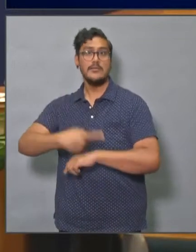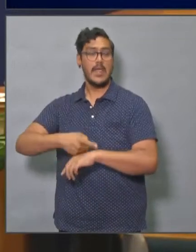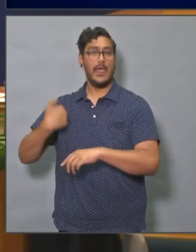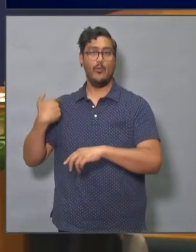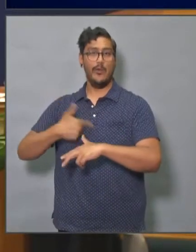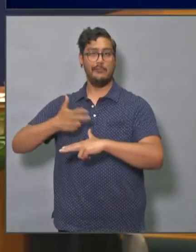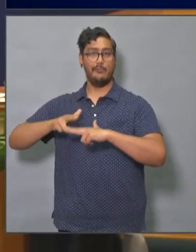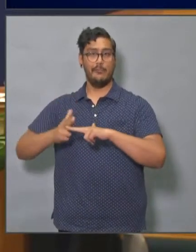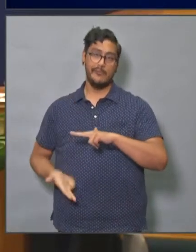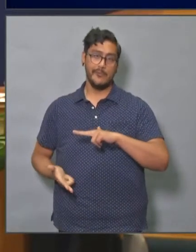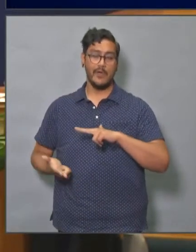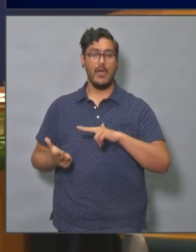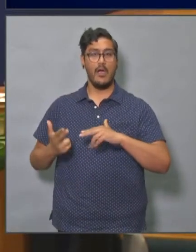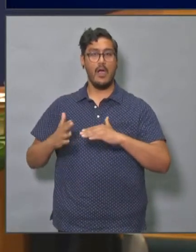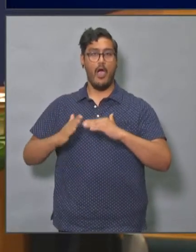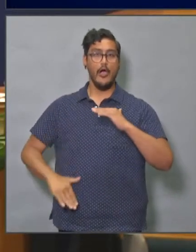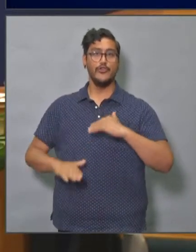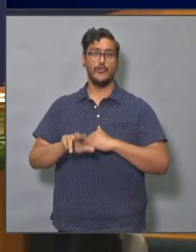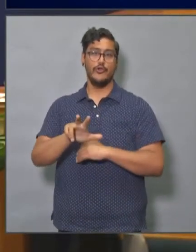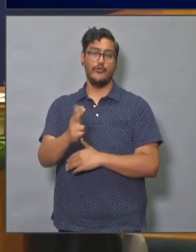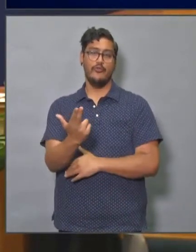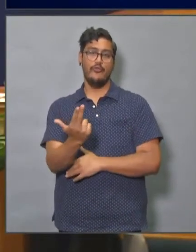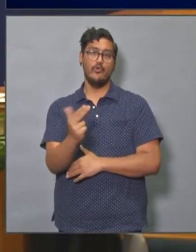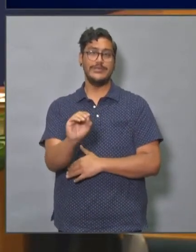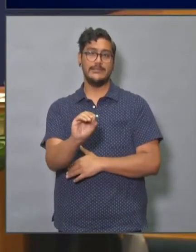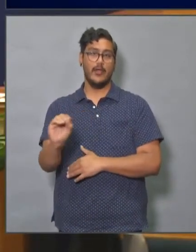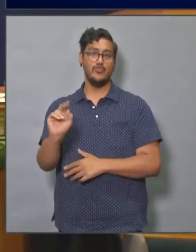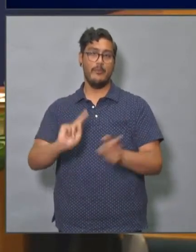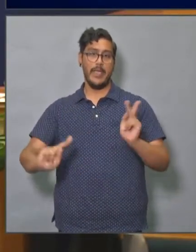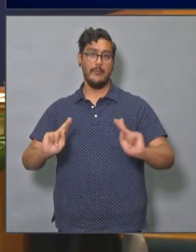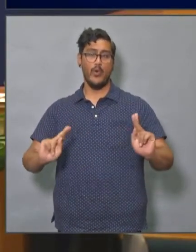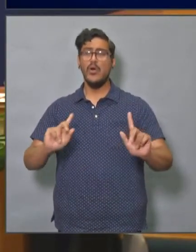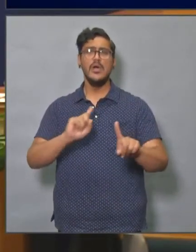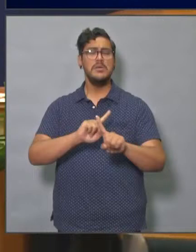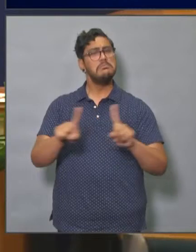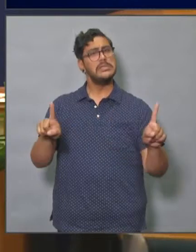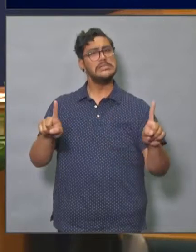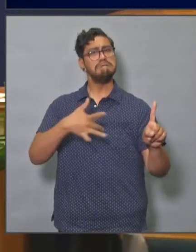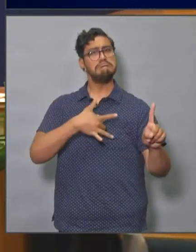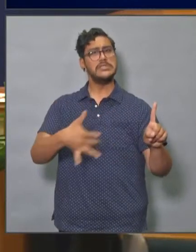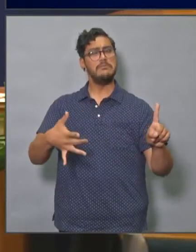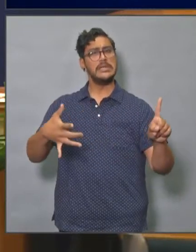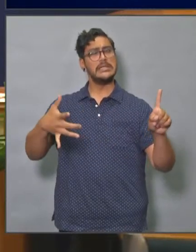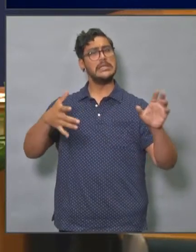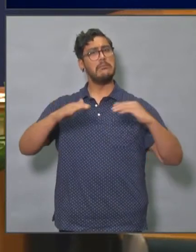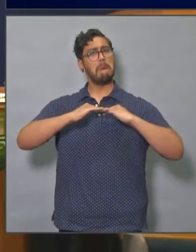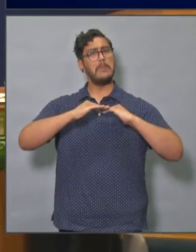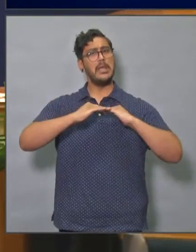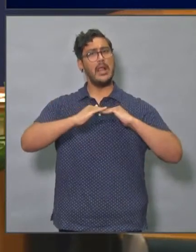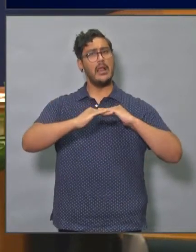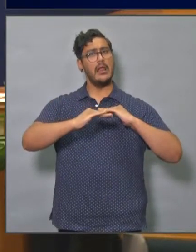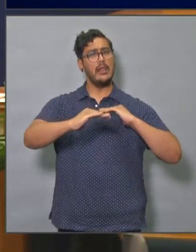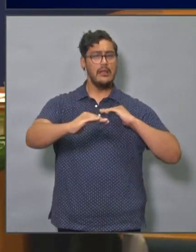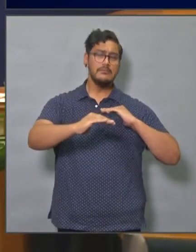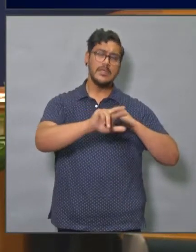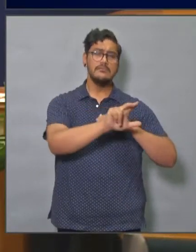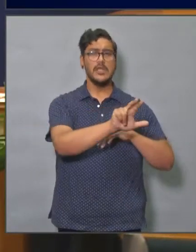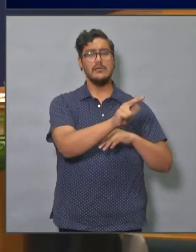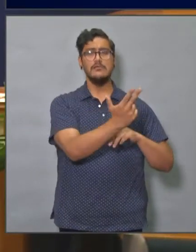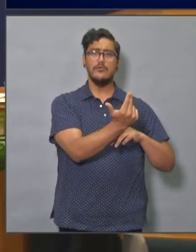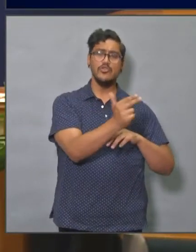below 1,300 people being in the hospital, but we've actually stayed fairly steady between 1,350